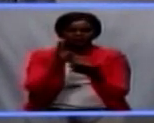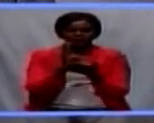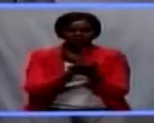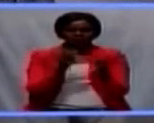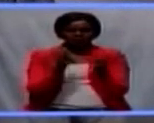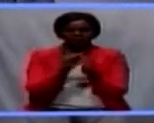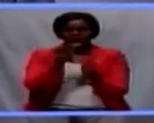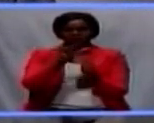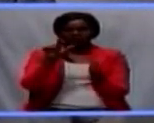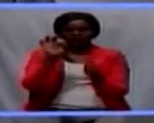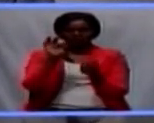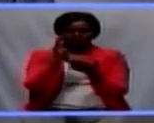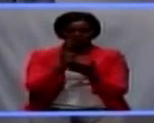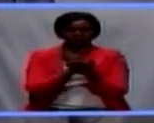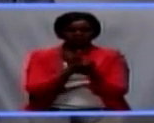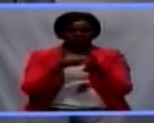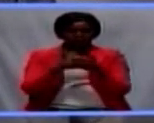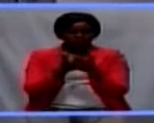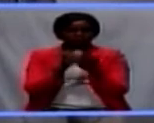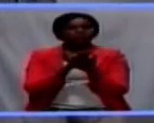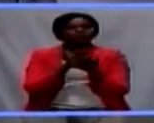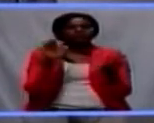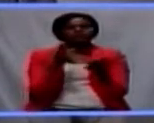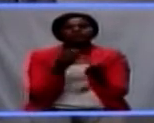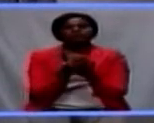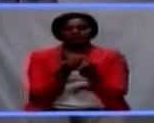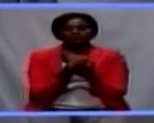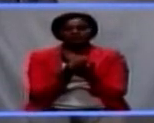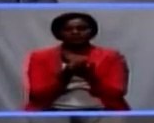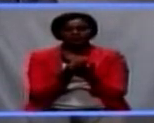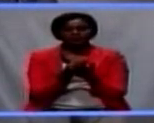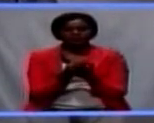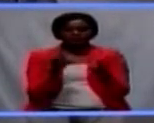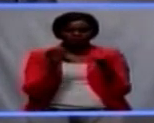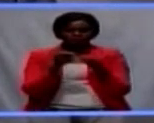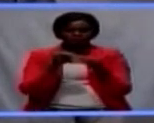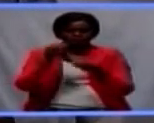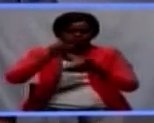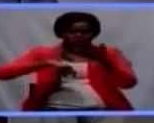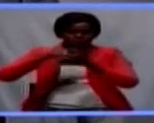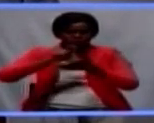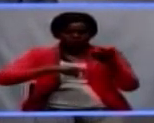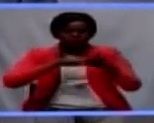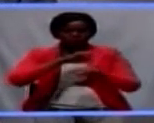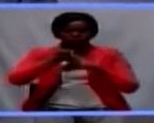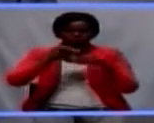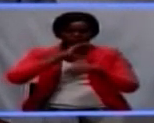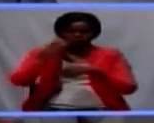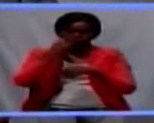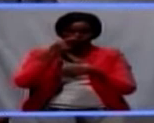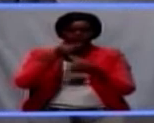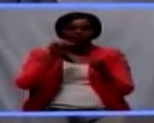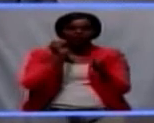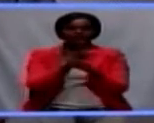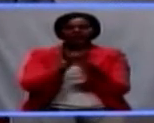to 29 billion, it's colossal. And most of the taxpayers who may even be in a position to pay, willing to